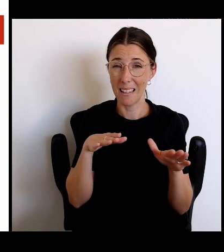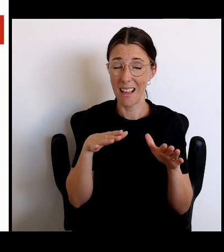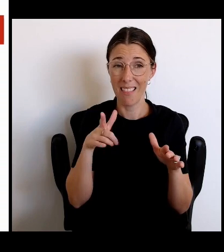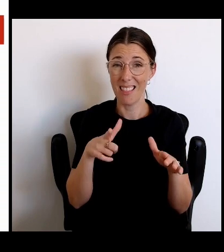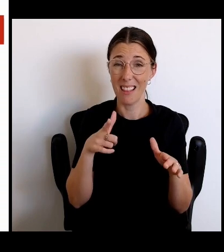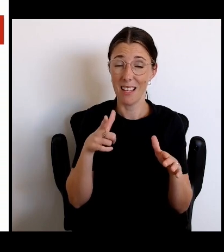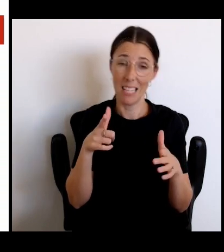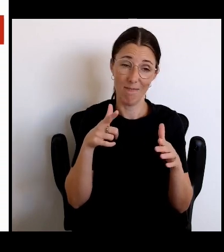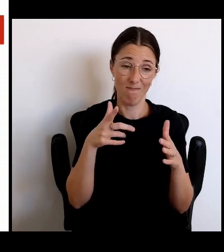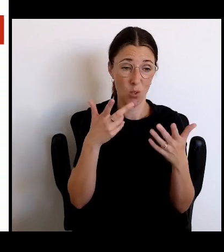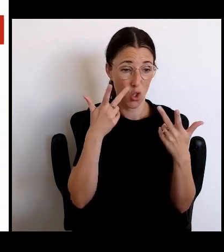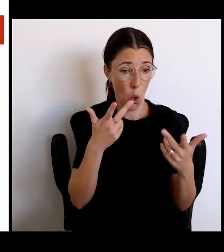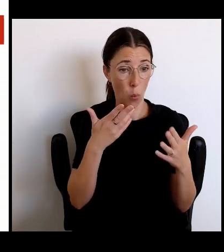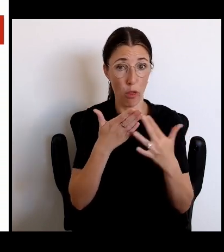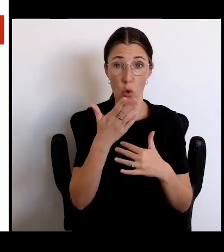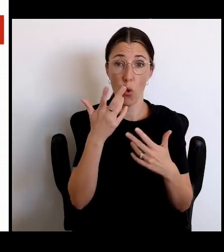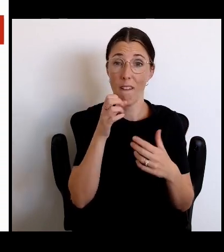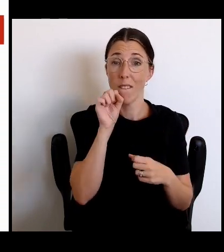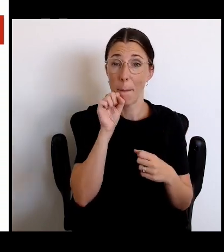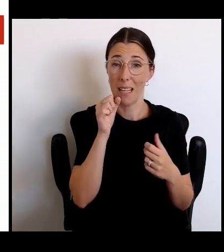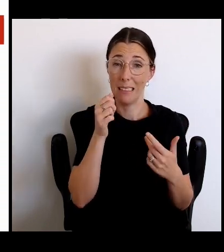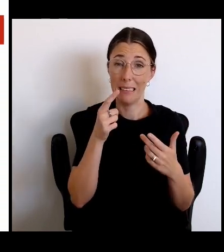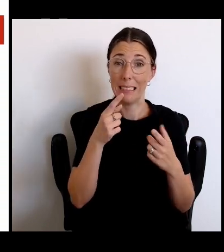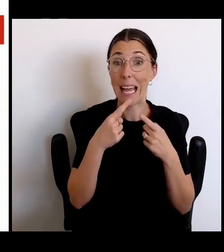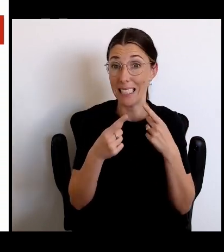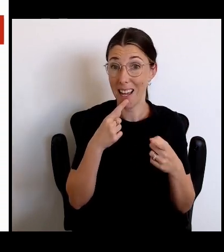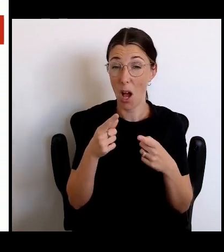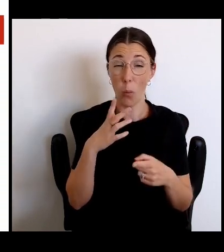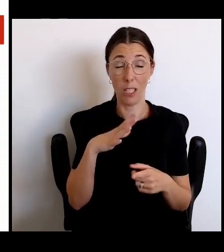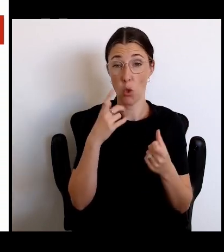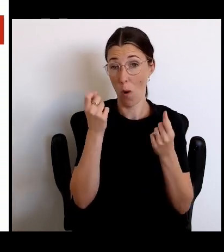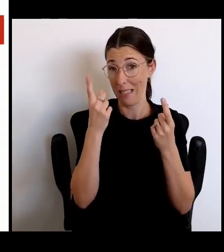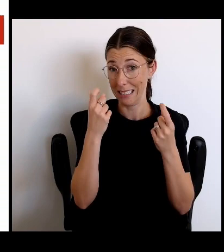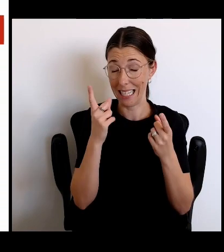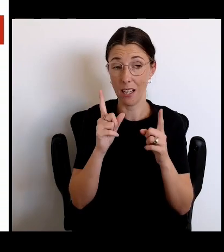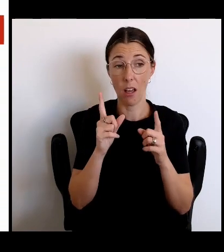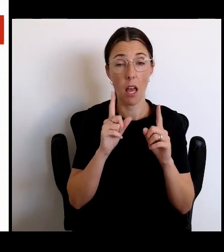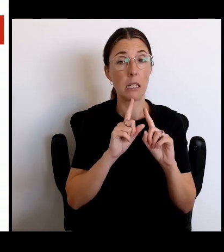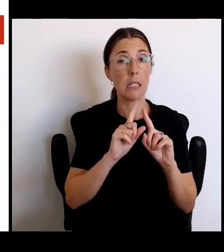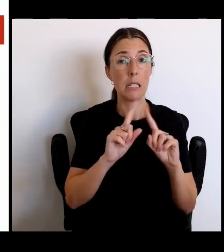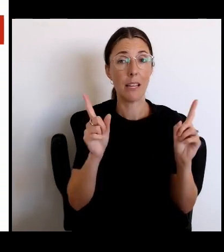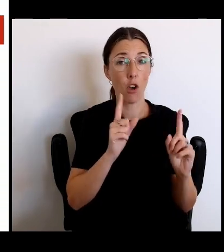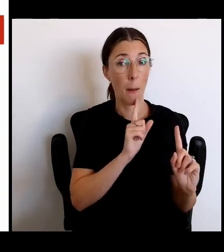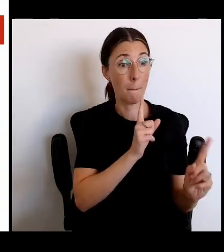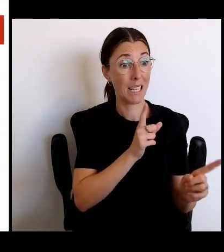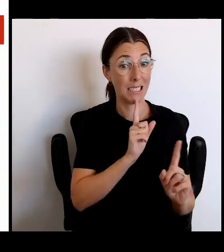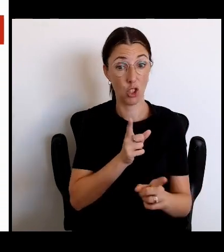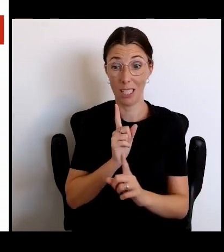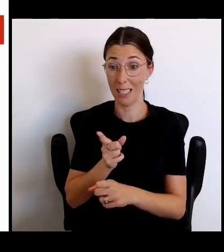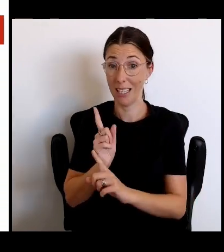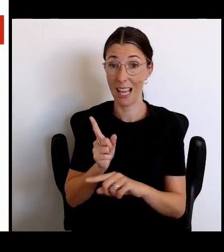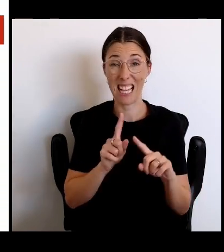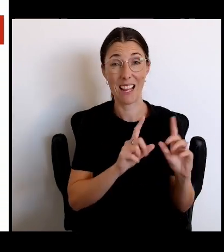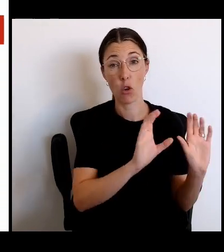data. To understand that we need to take different messaging and different intervention designs to these different